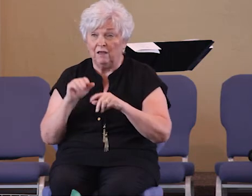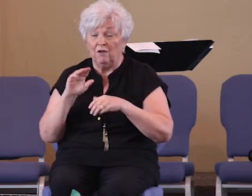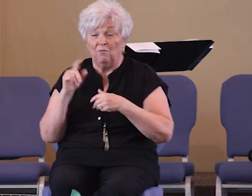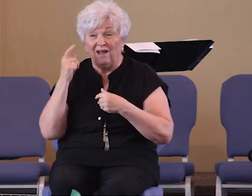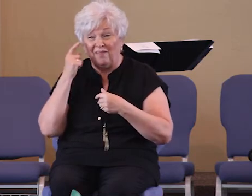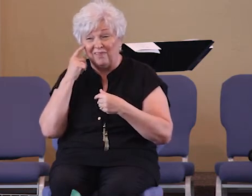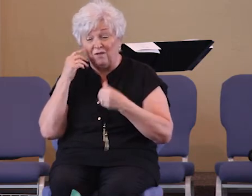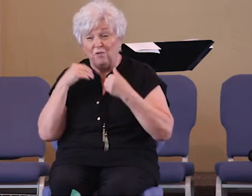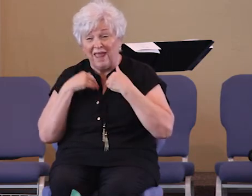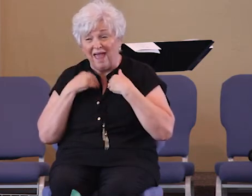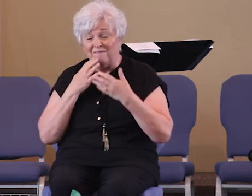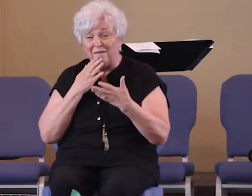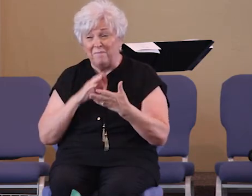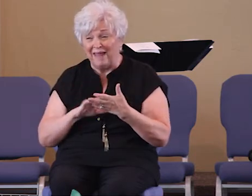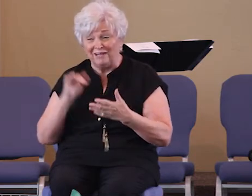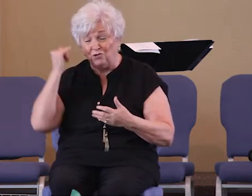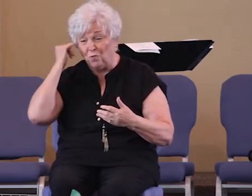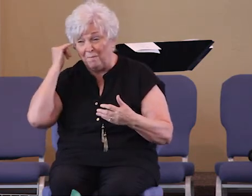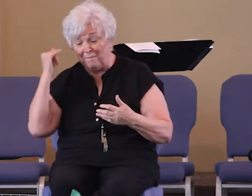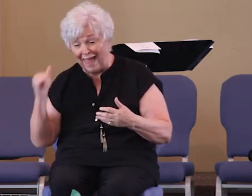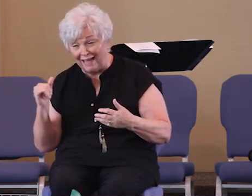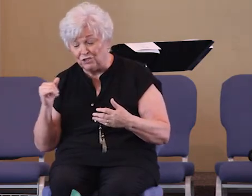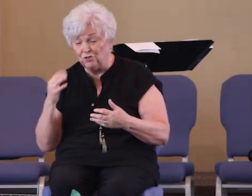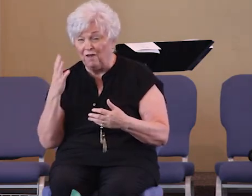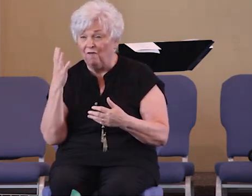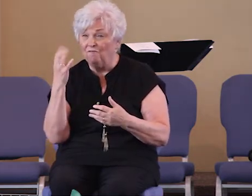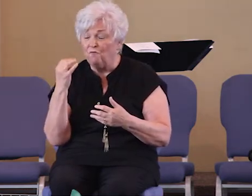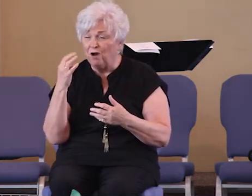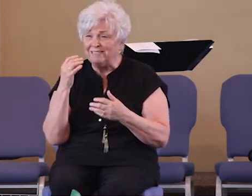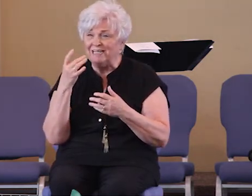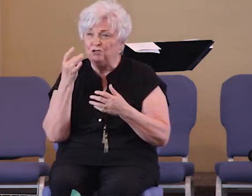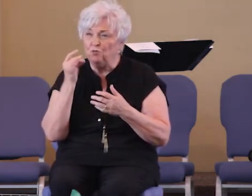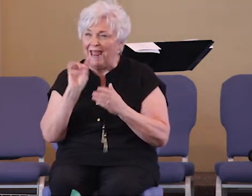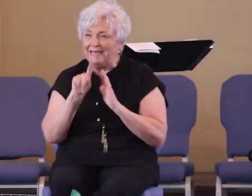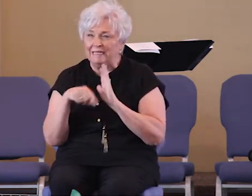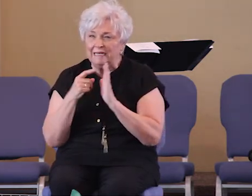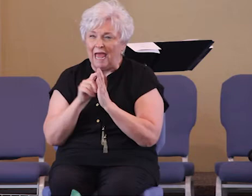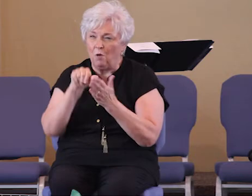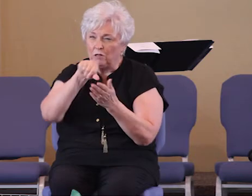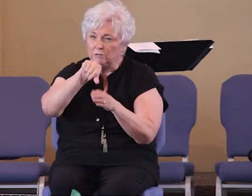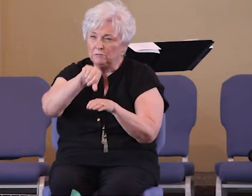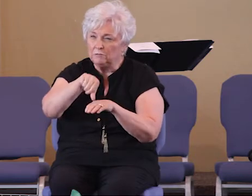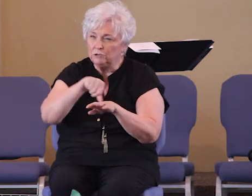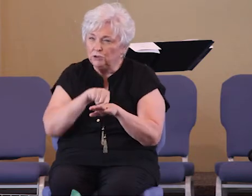it bad, but could you imagine doing a 14 to 18 hour surgery